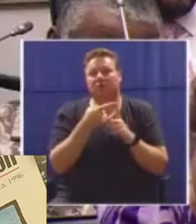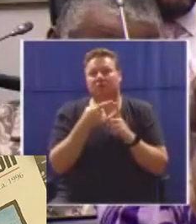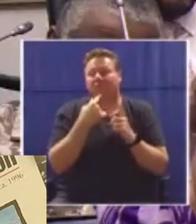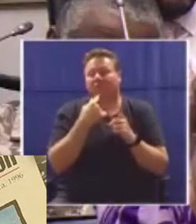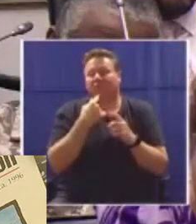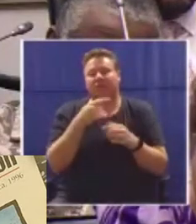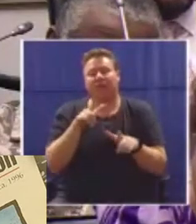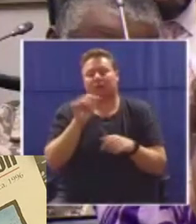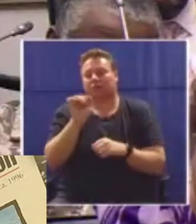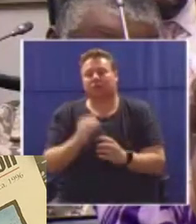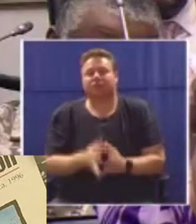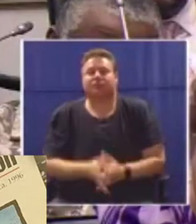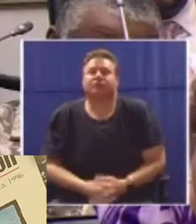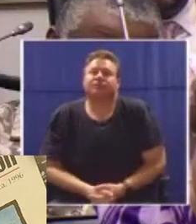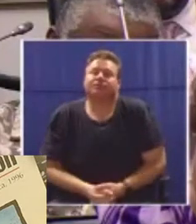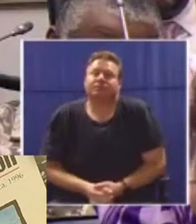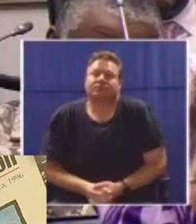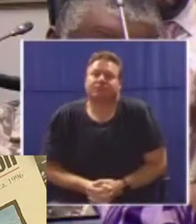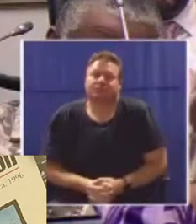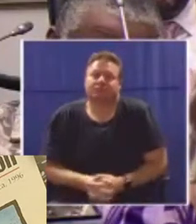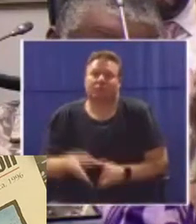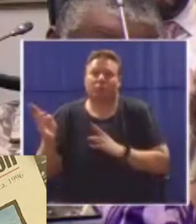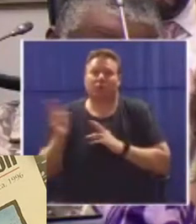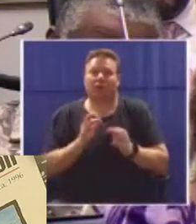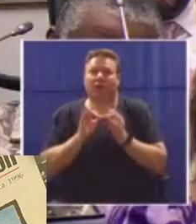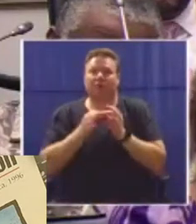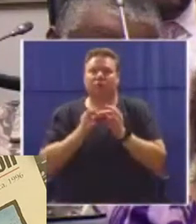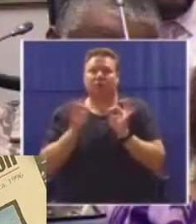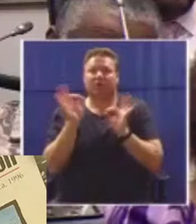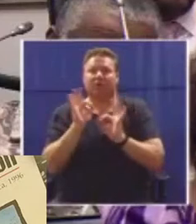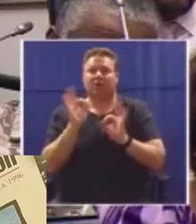sinelikhulu nemashumi lamabili nakune.